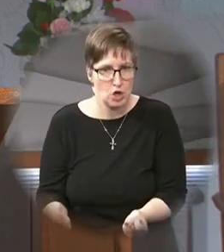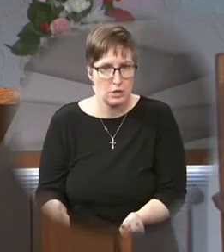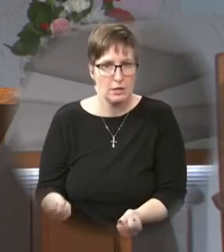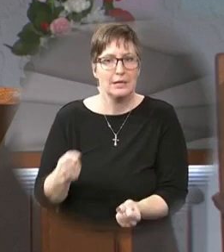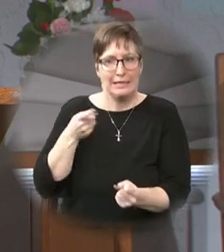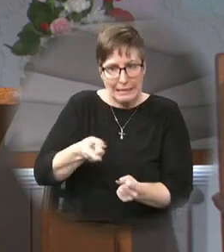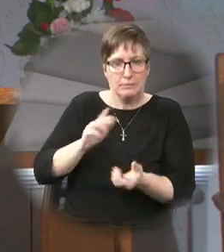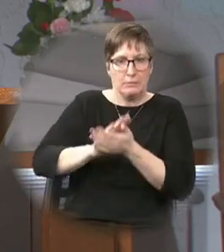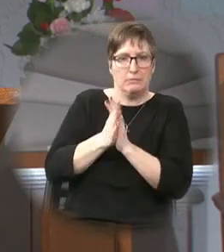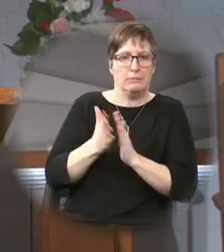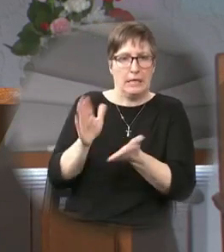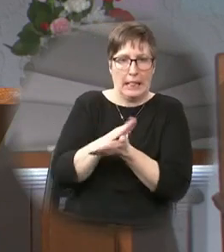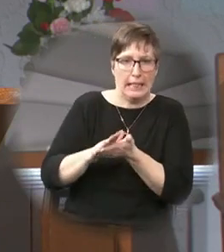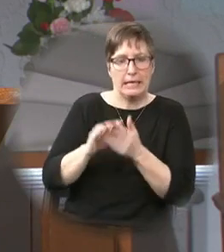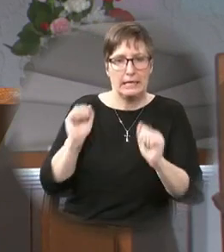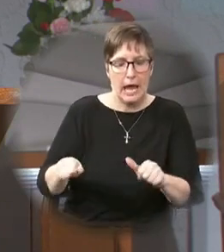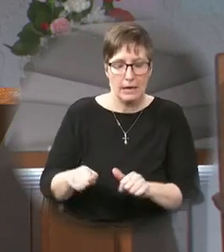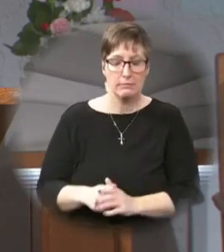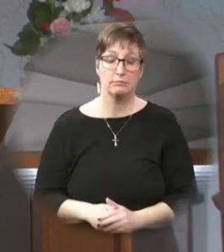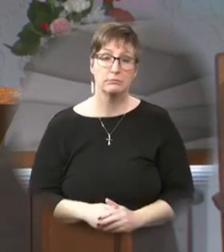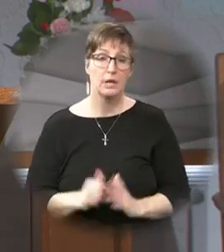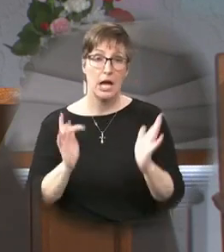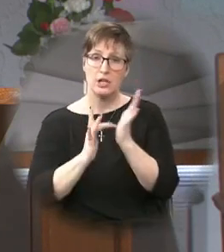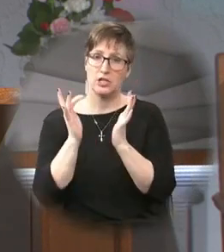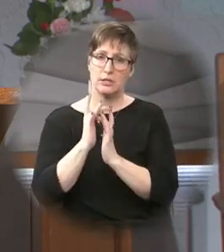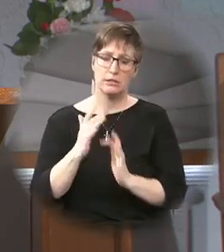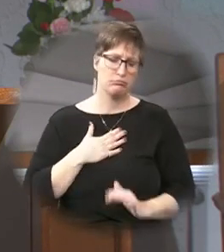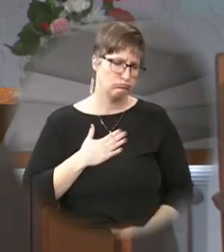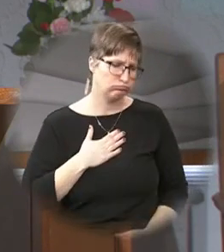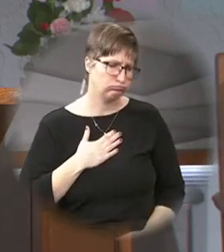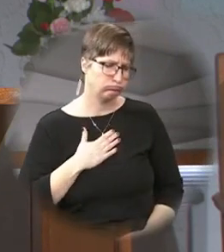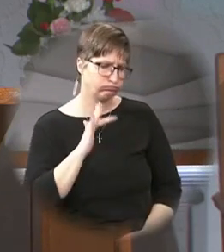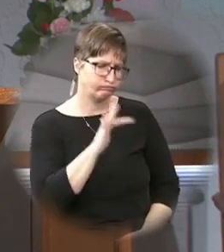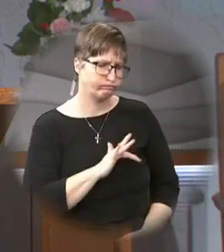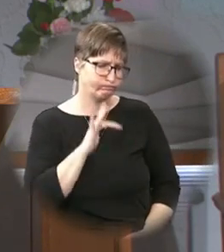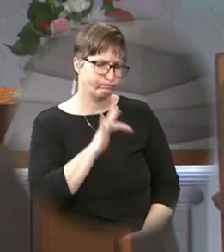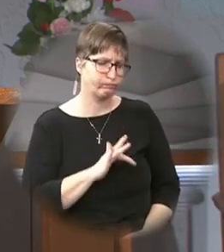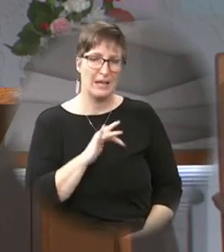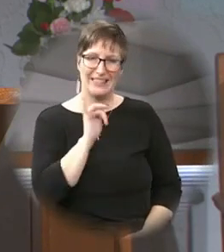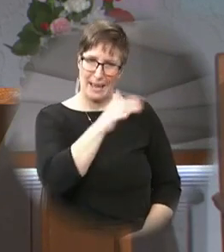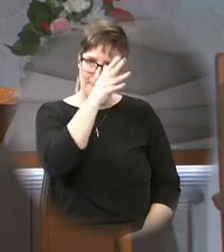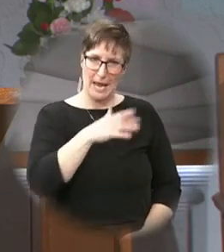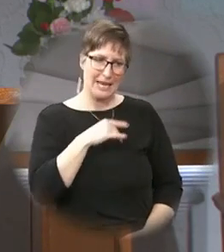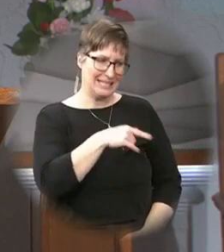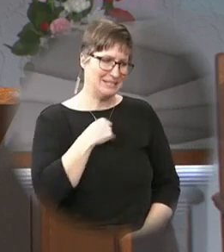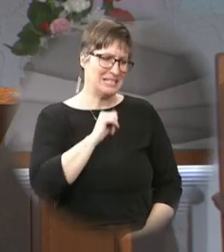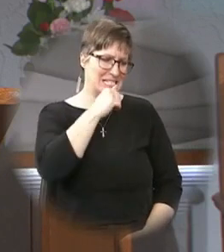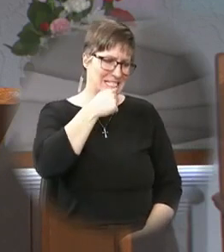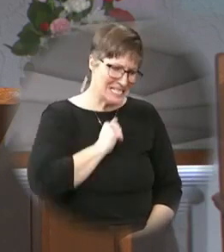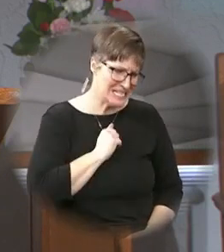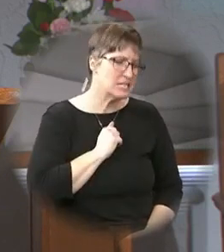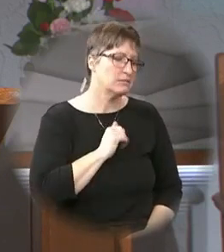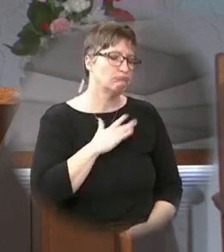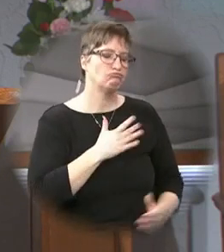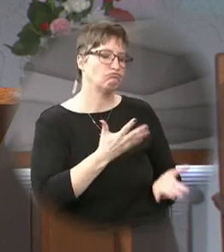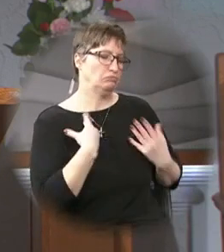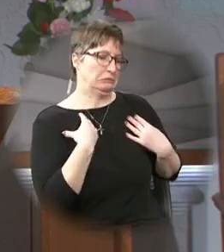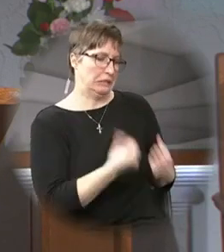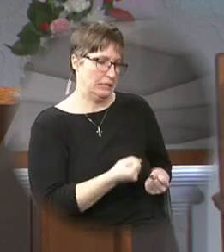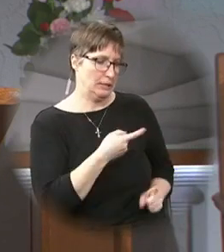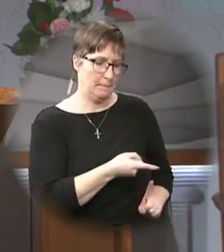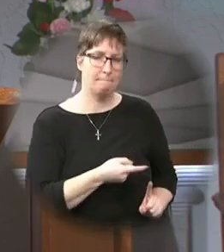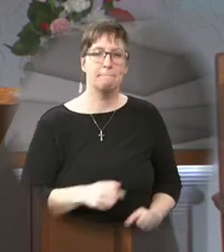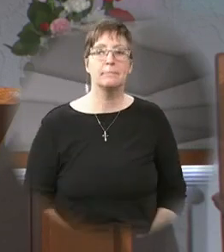clean. Jesus was obviously moved with pity at the man's suffering to heal him. And Mark said that